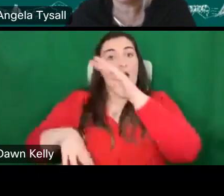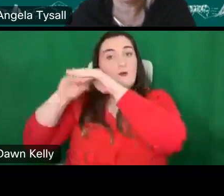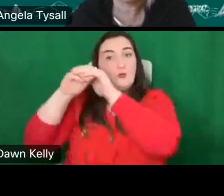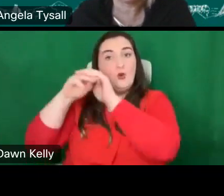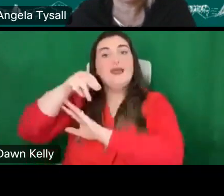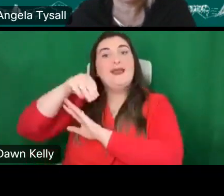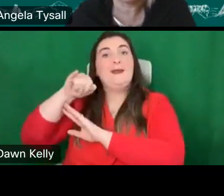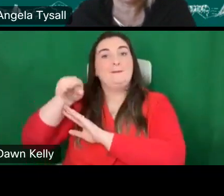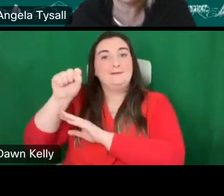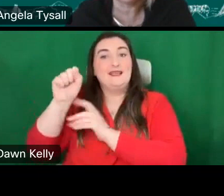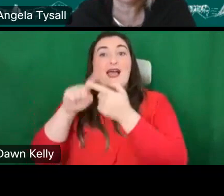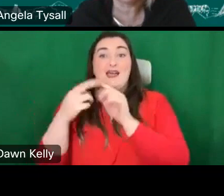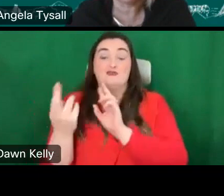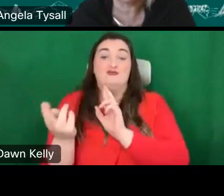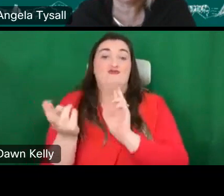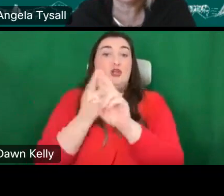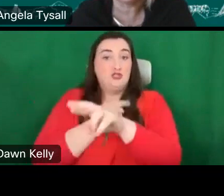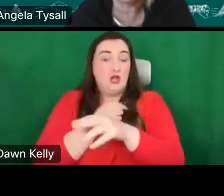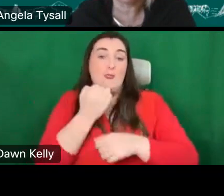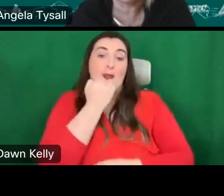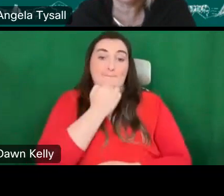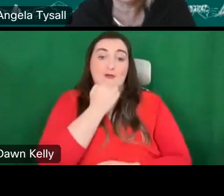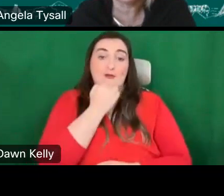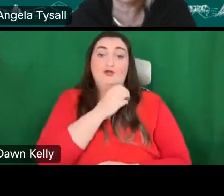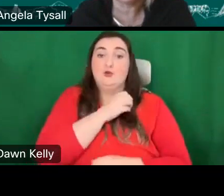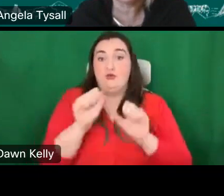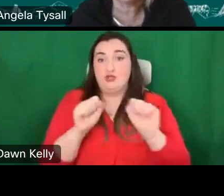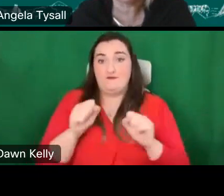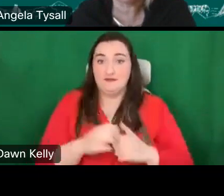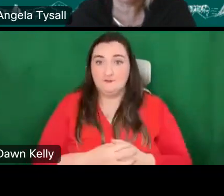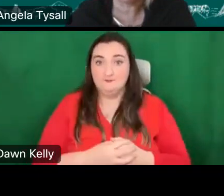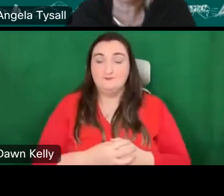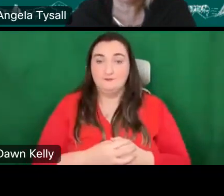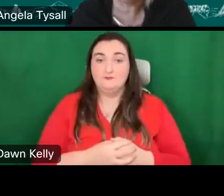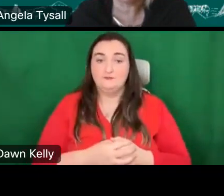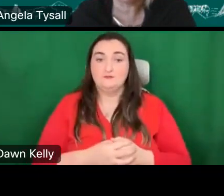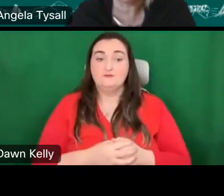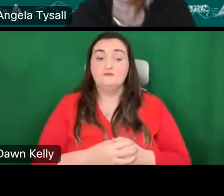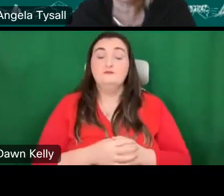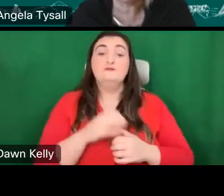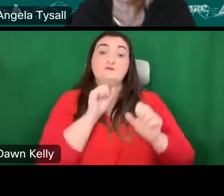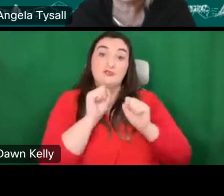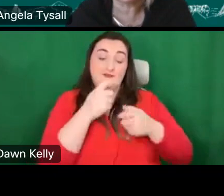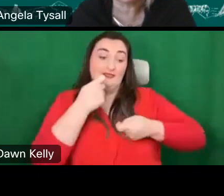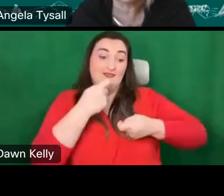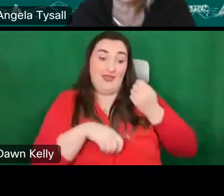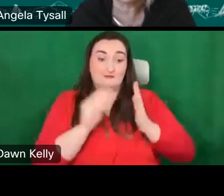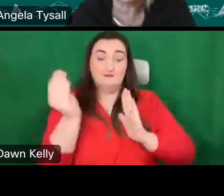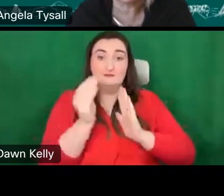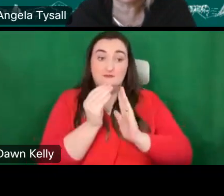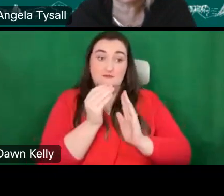then return the number to the service. The service then completes the preliminary